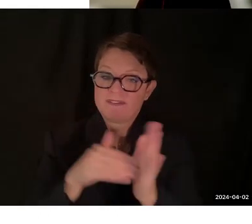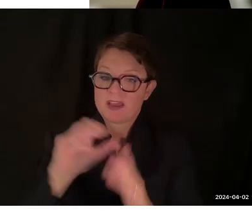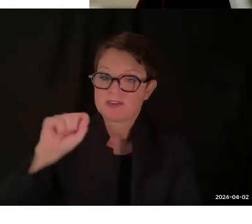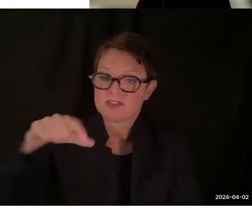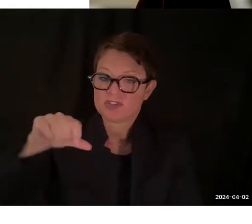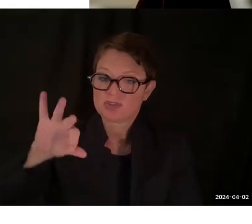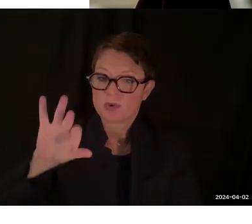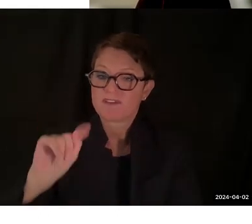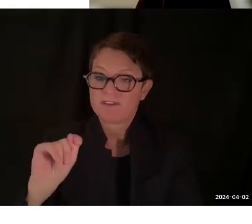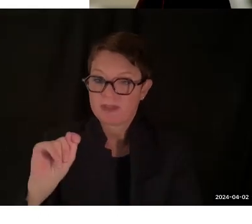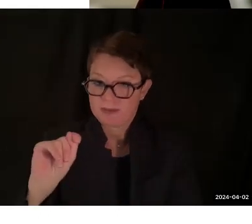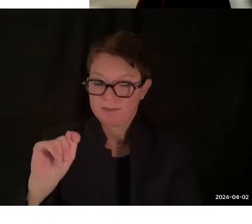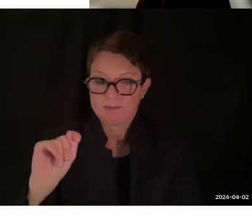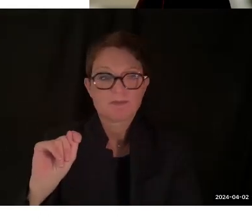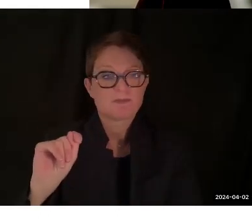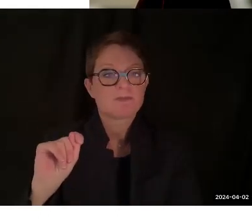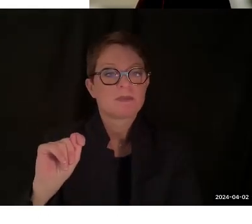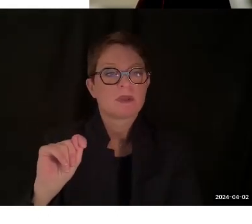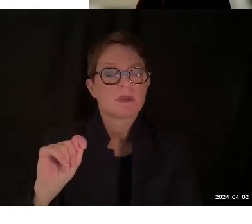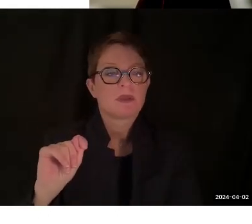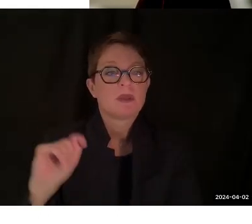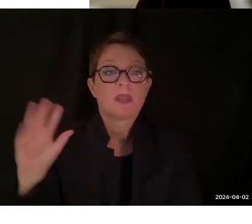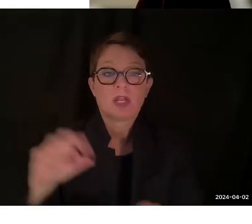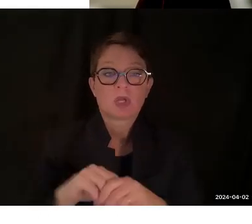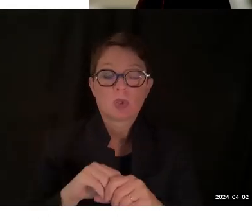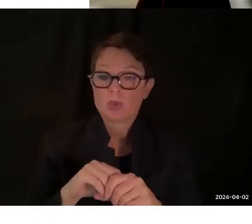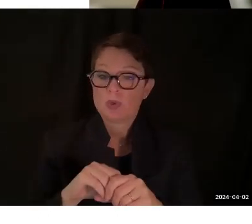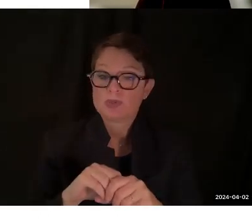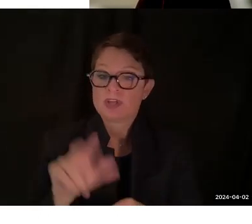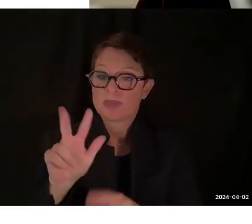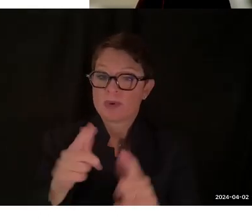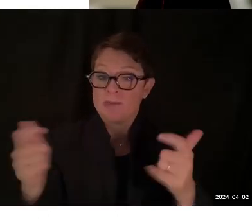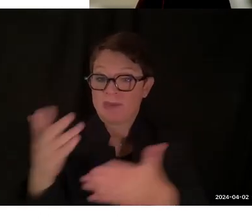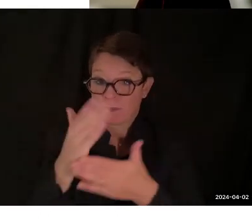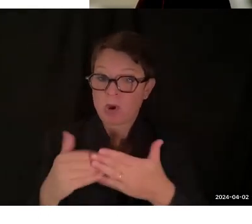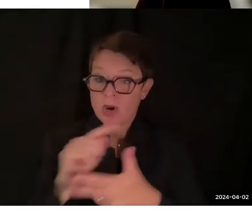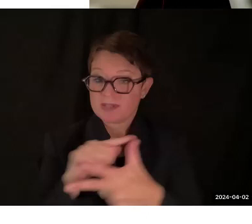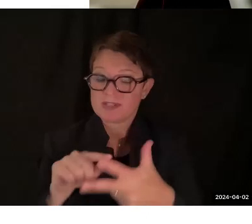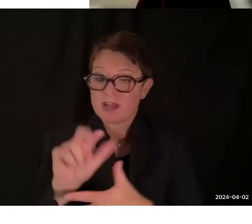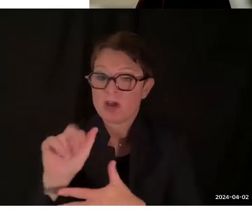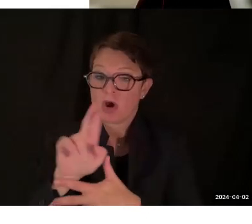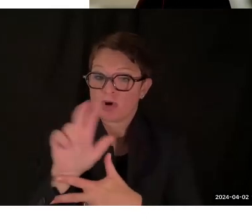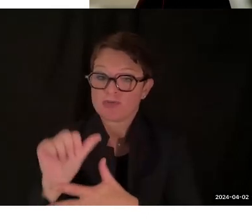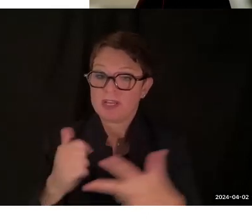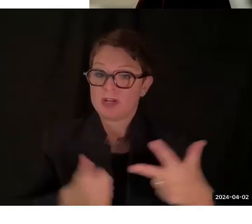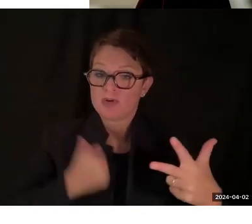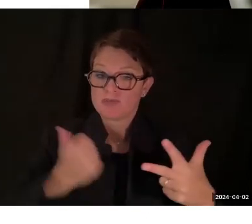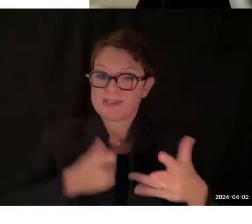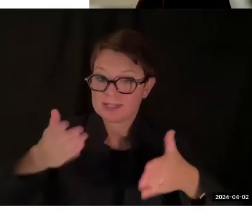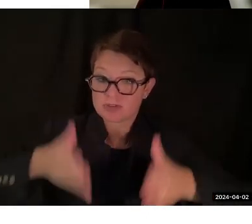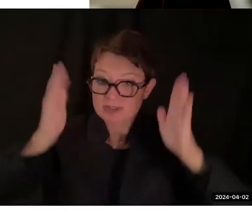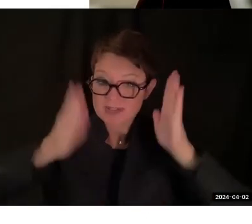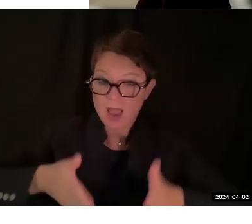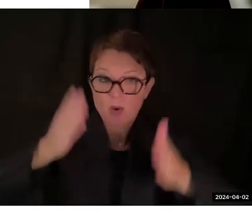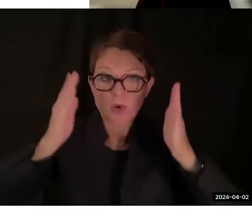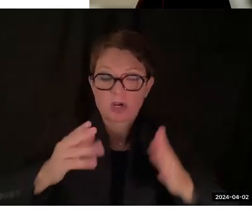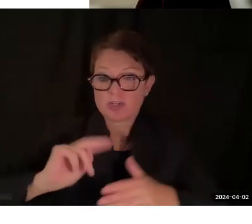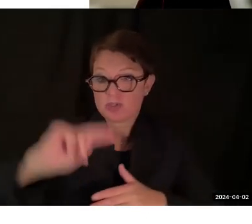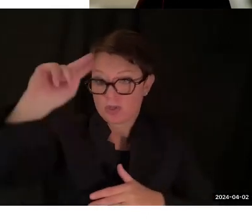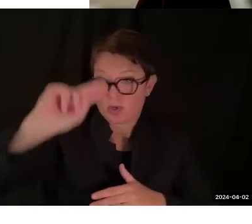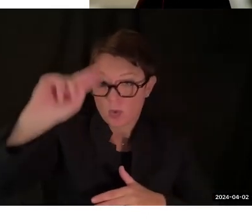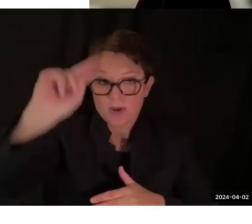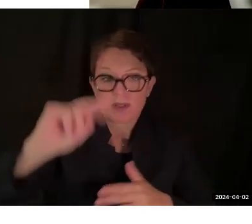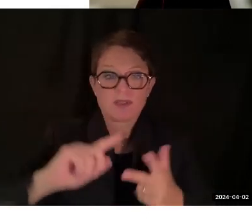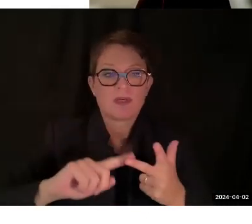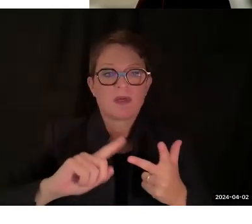square feet. Again, it's comprised of kind of three major components: the arena, the residential tower to the north, and the